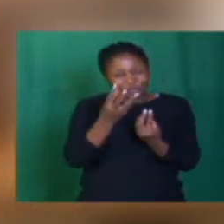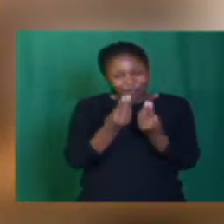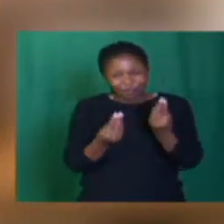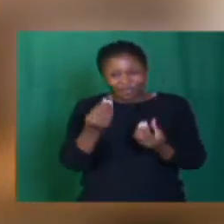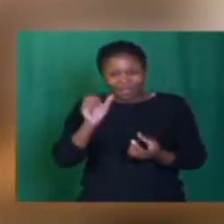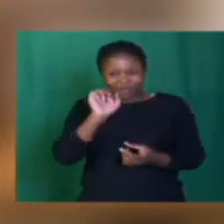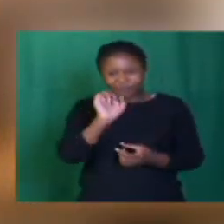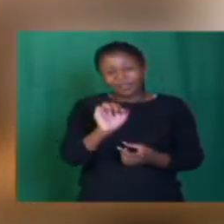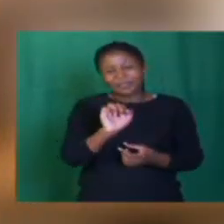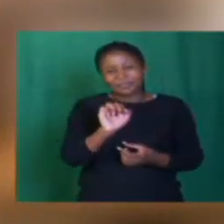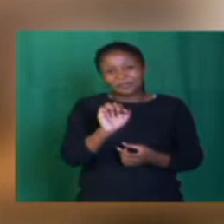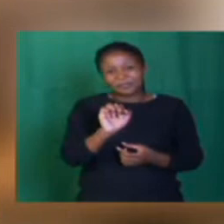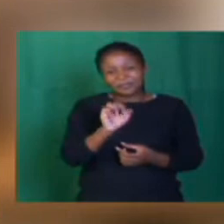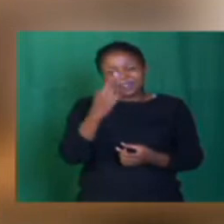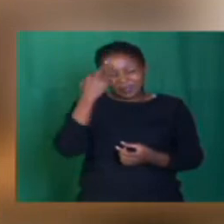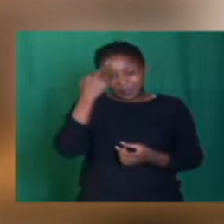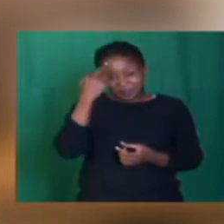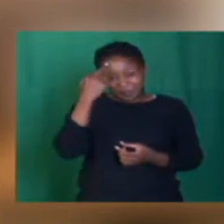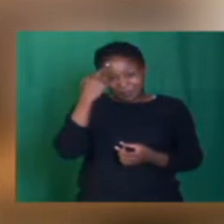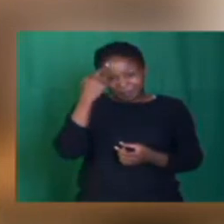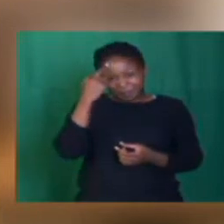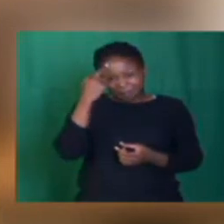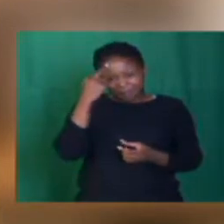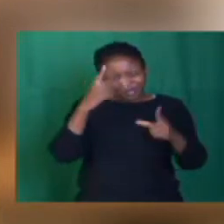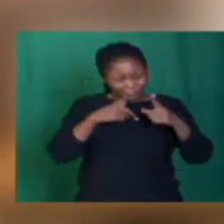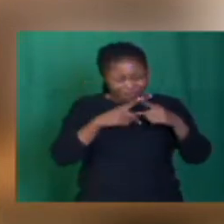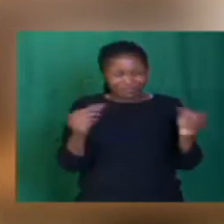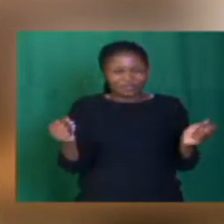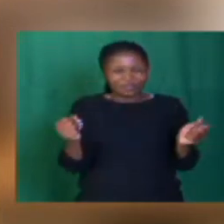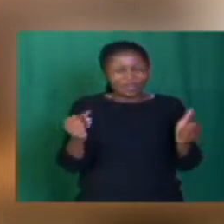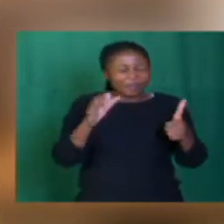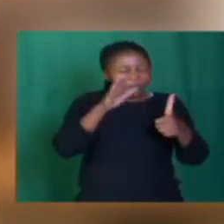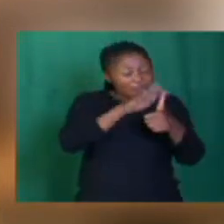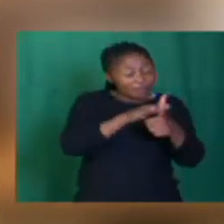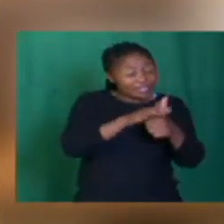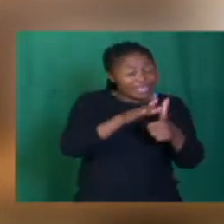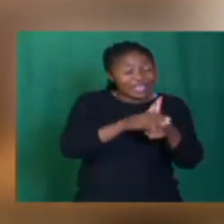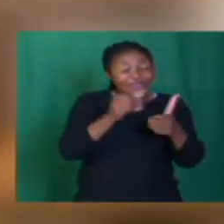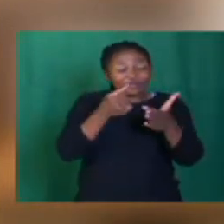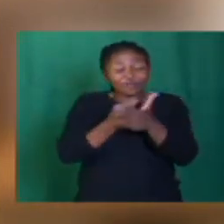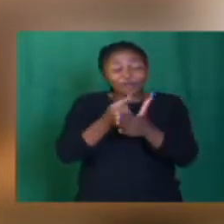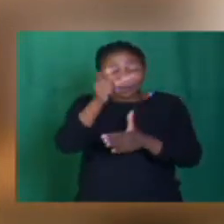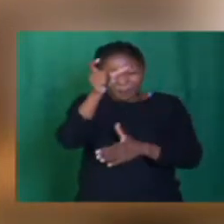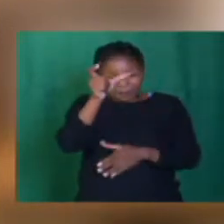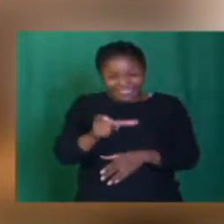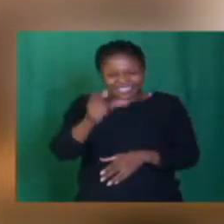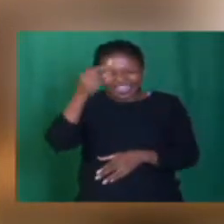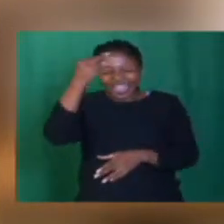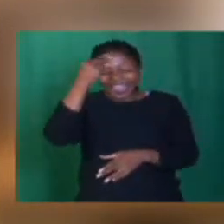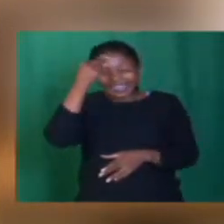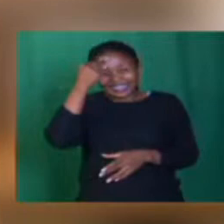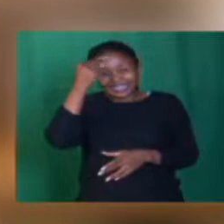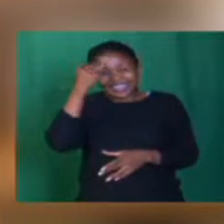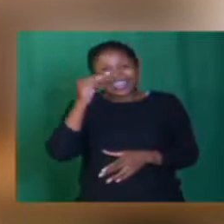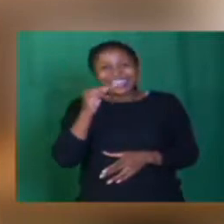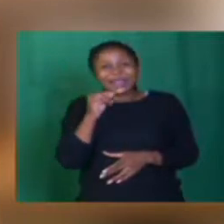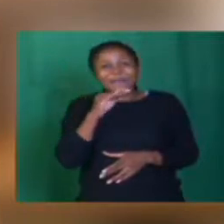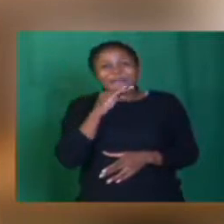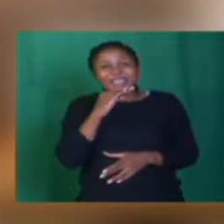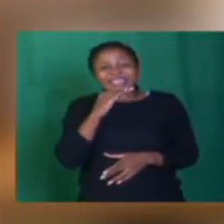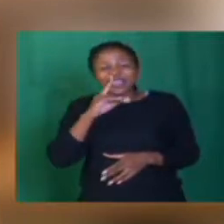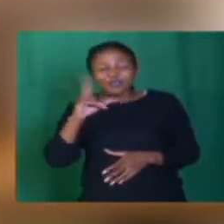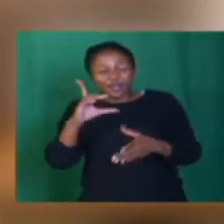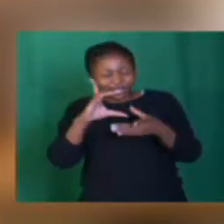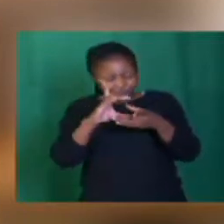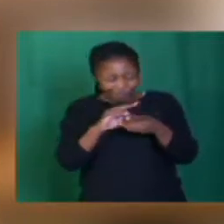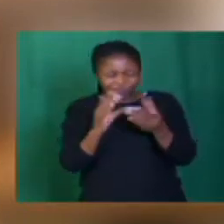say anything that is personal, but I am leaving it to you as my teacher or my reader or my marker